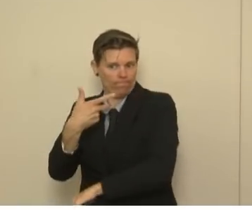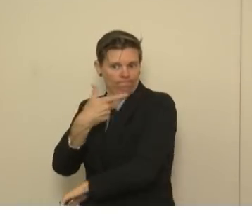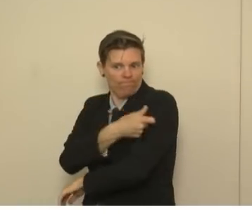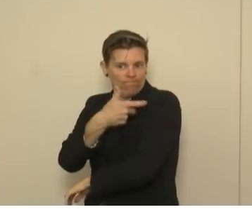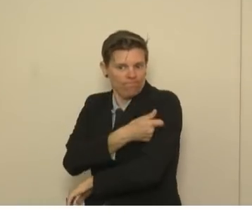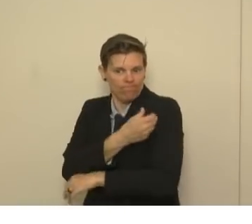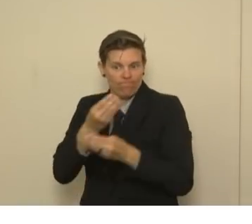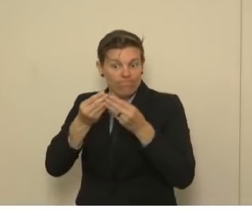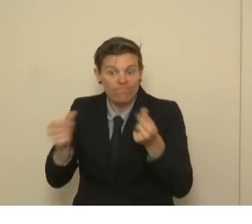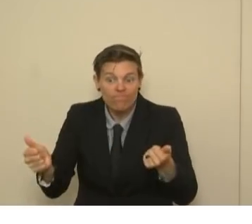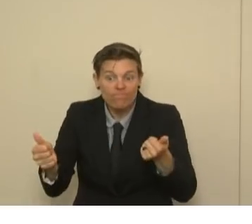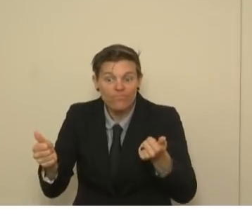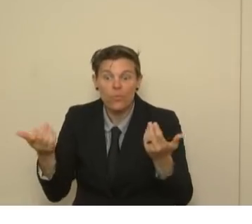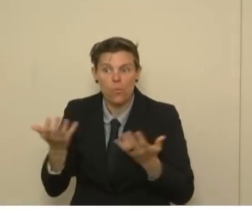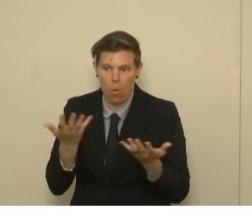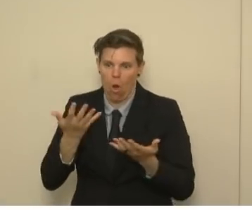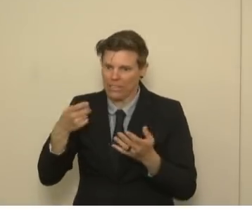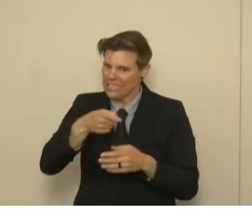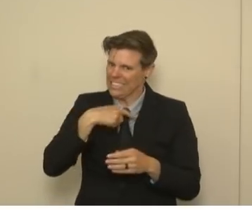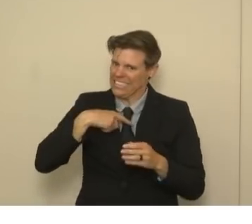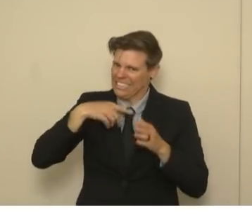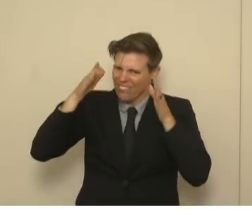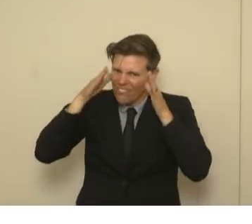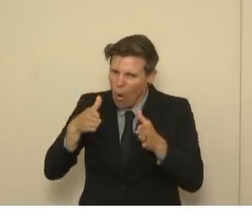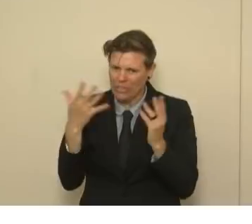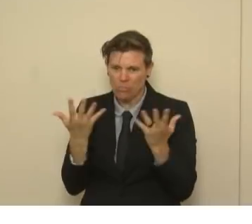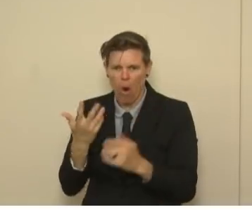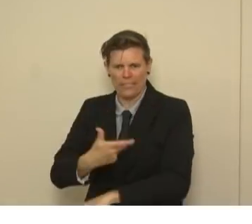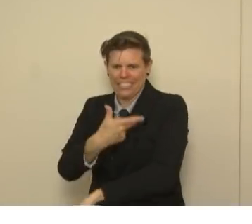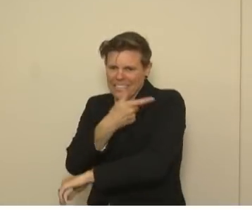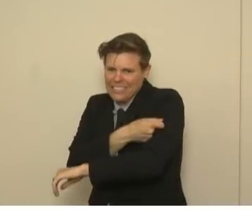if you're planning on having your child stay at home and do distance